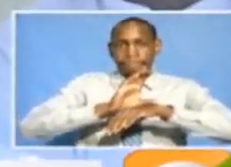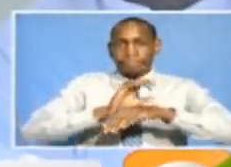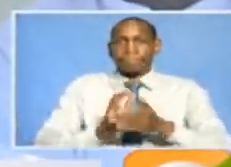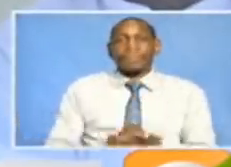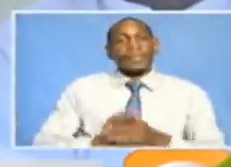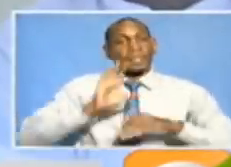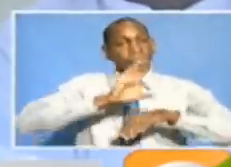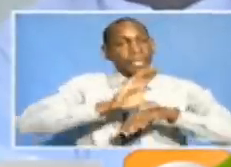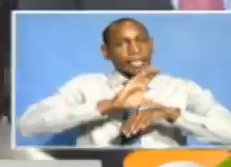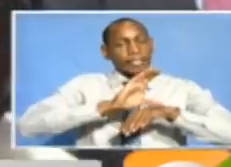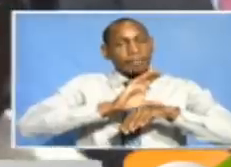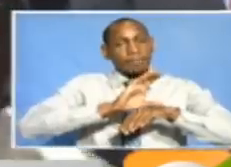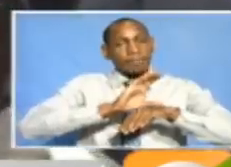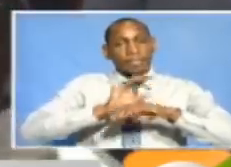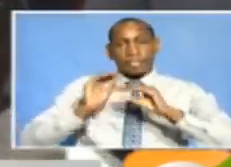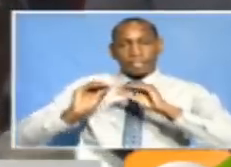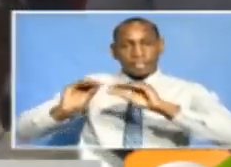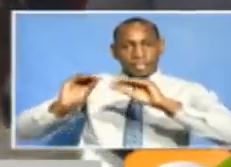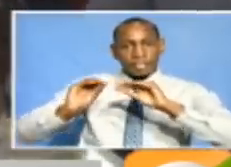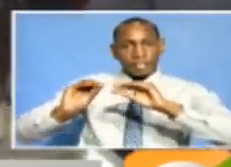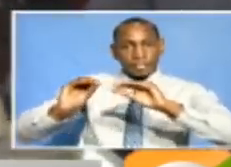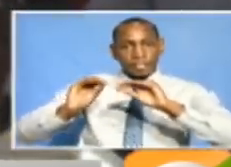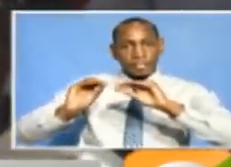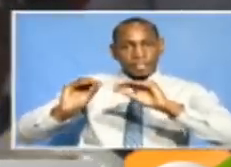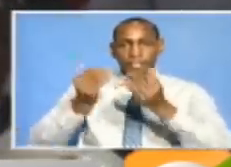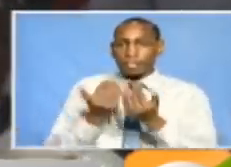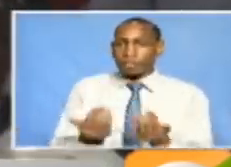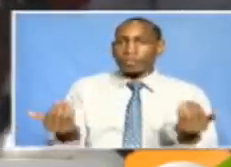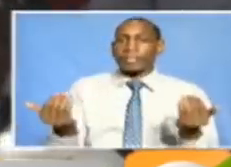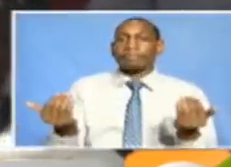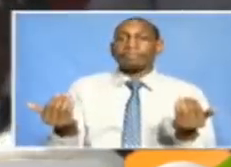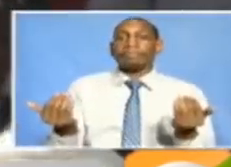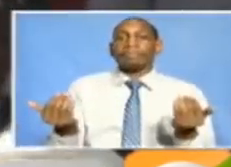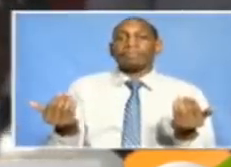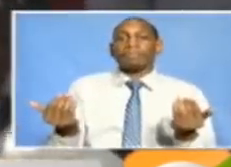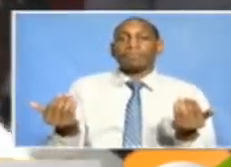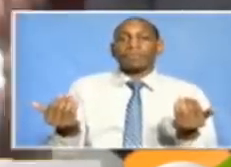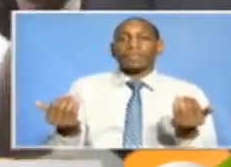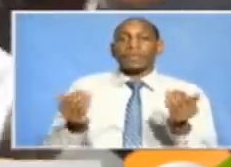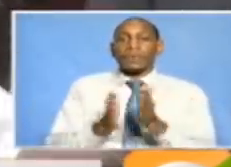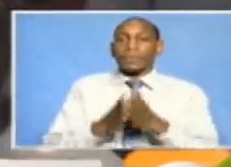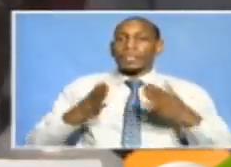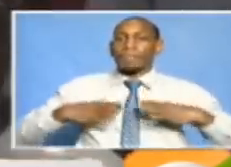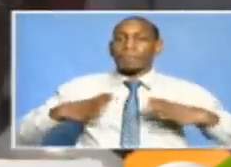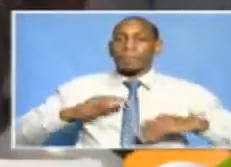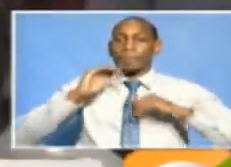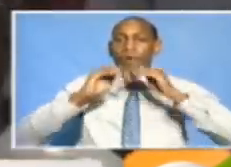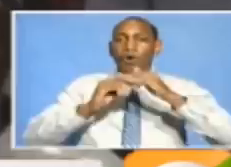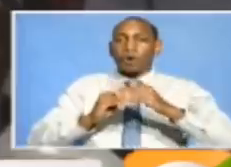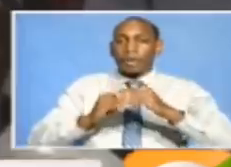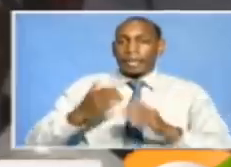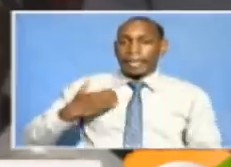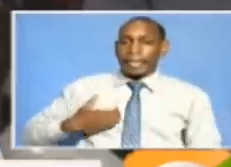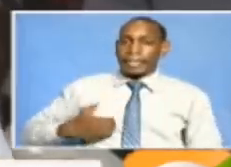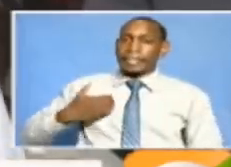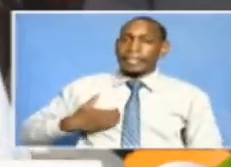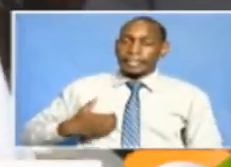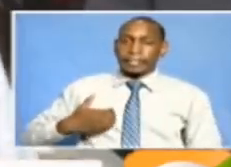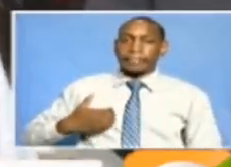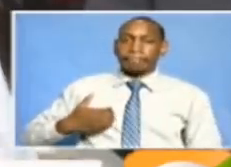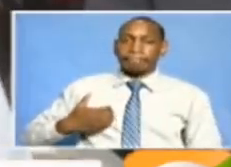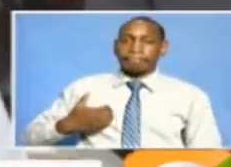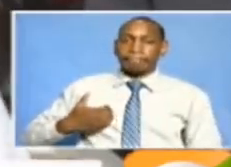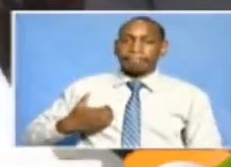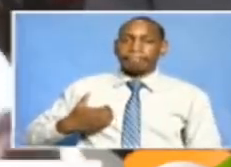Kanisa ifundishe vijana watoto wetu na watu wetu wote maadili